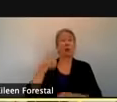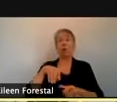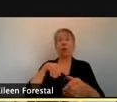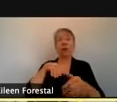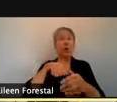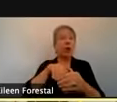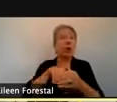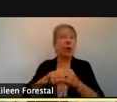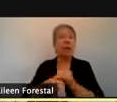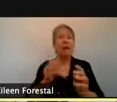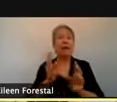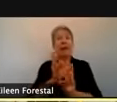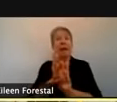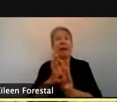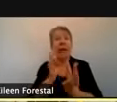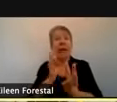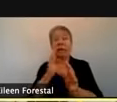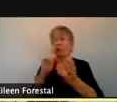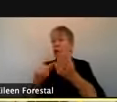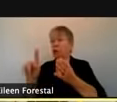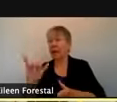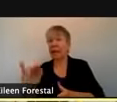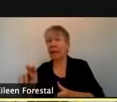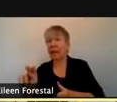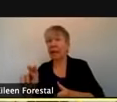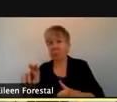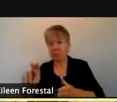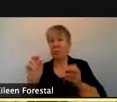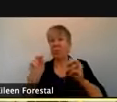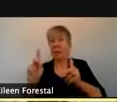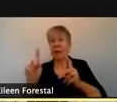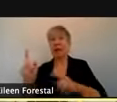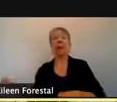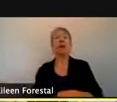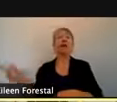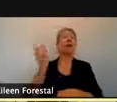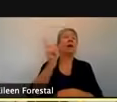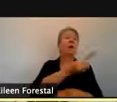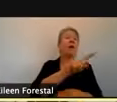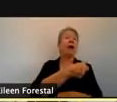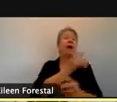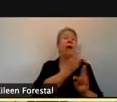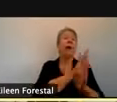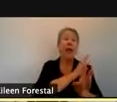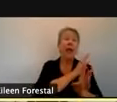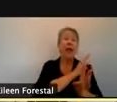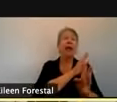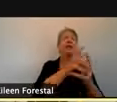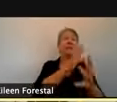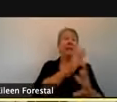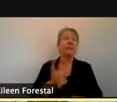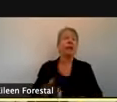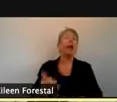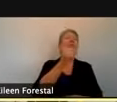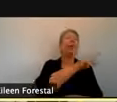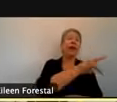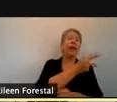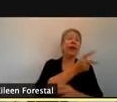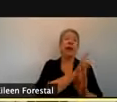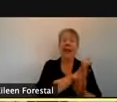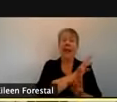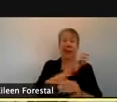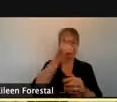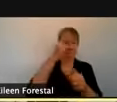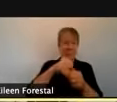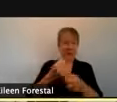service. Now when you check in, we take your number and you're free to go until you receive a series of text messages to return for